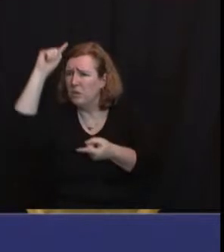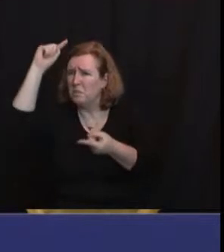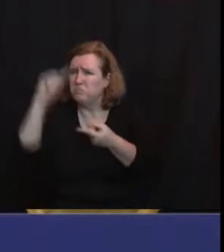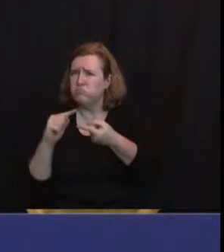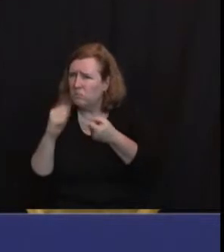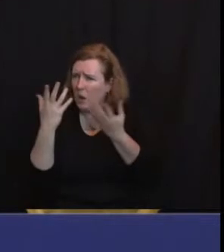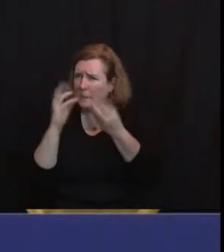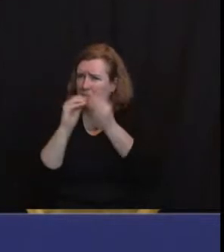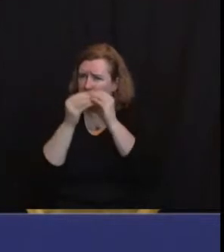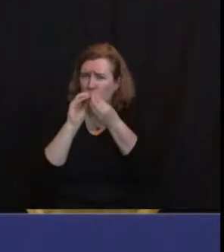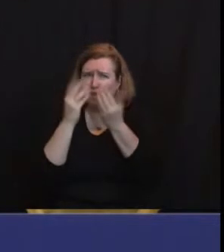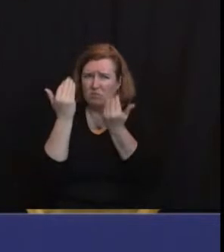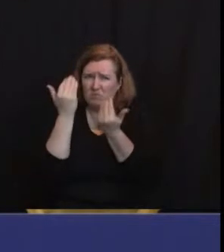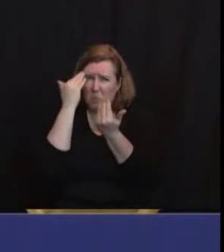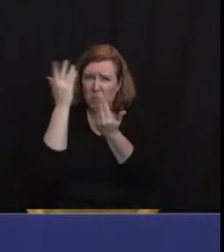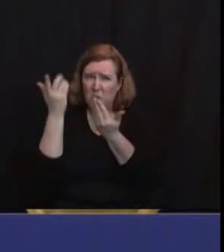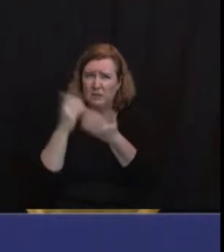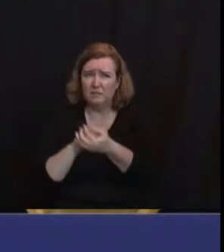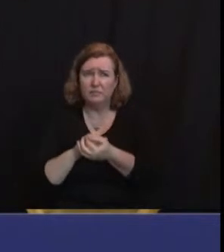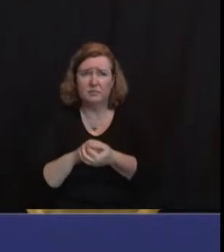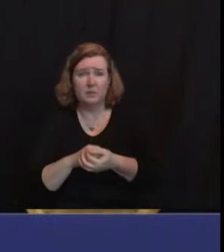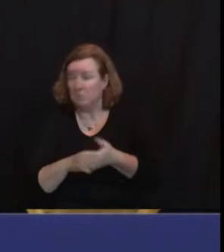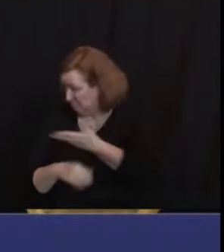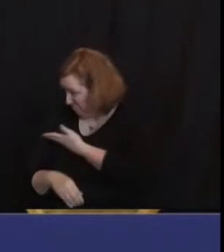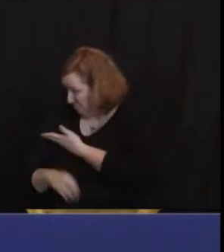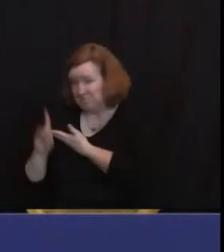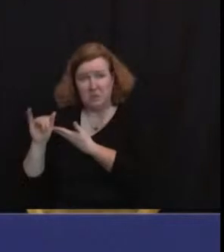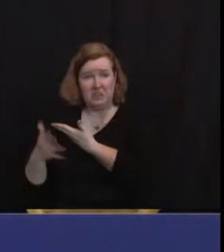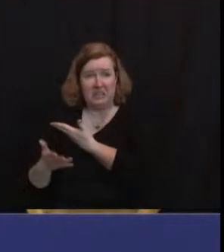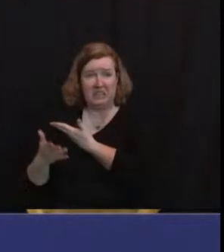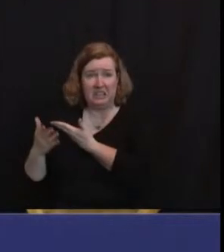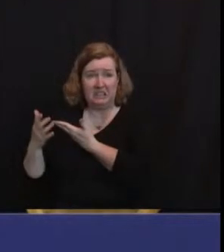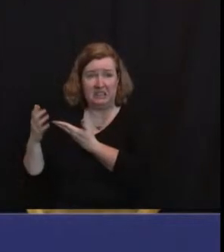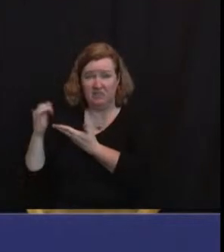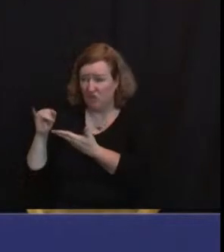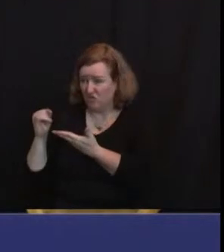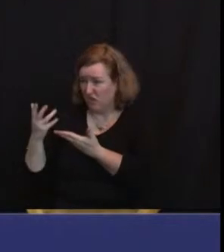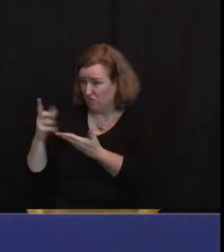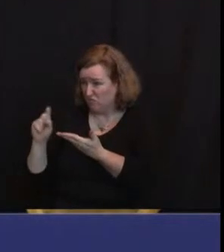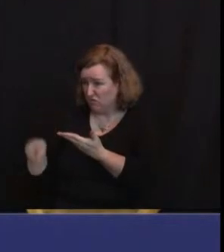while I answer a couple of these, if you want to get the J&J, if you don't mind.